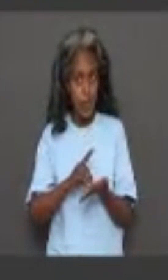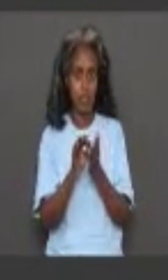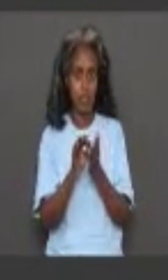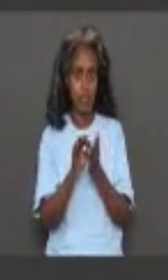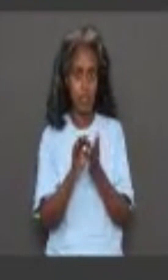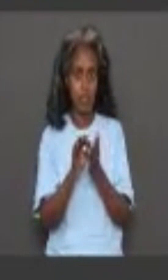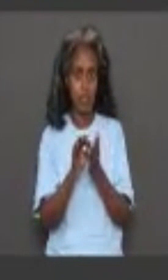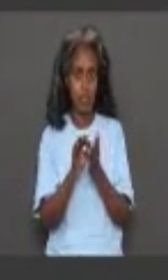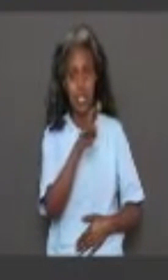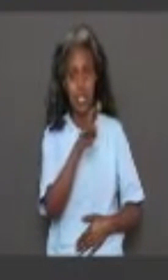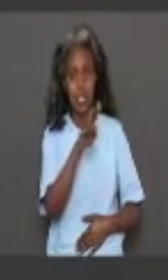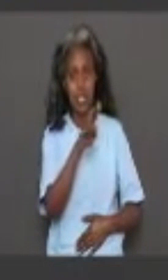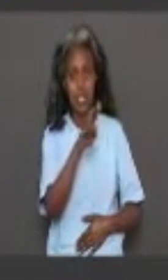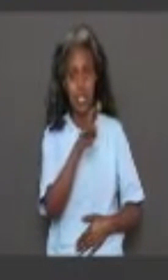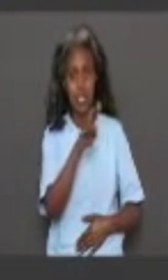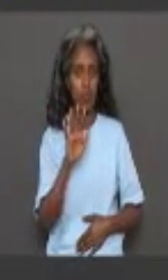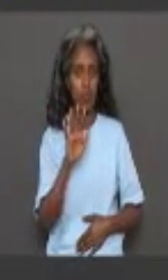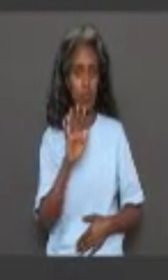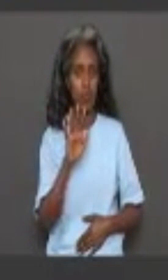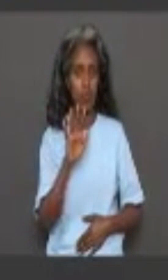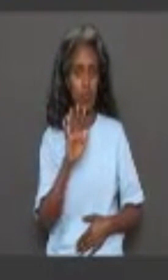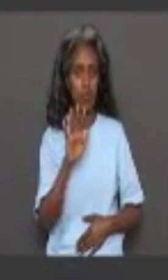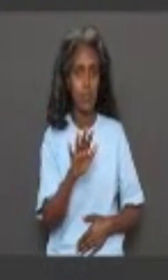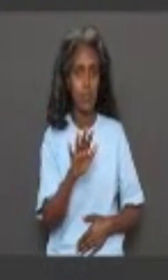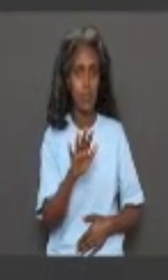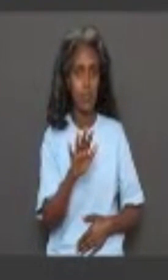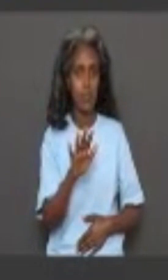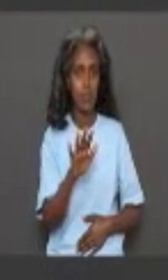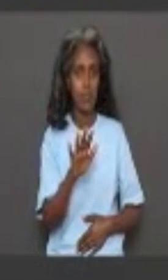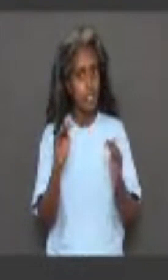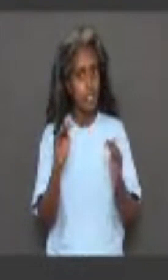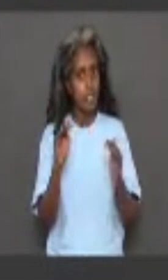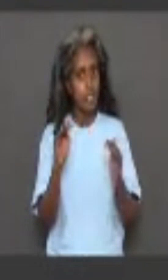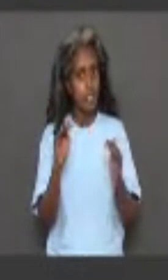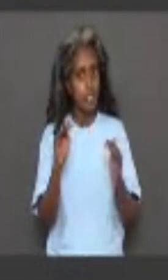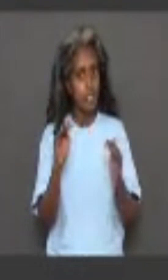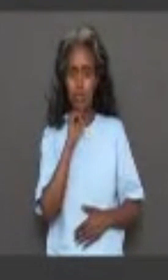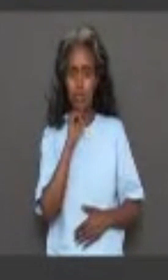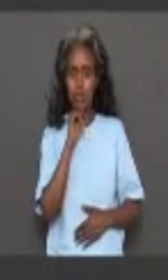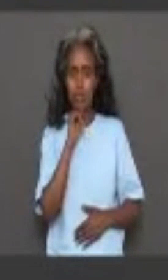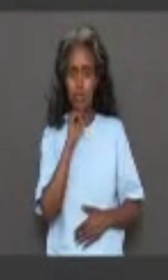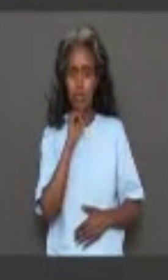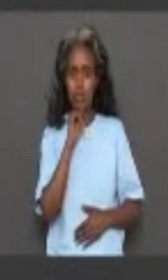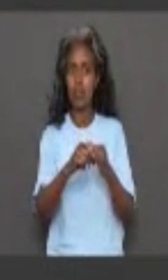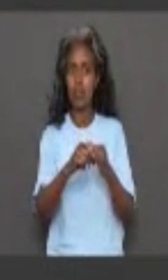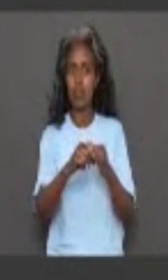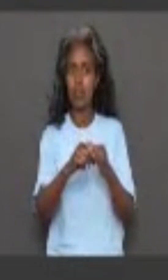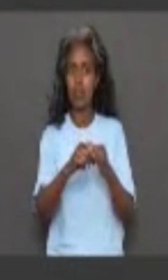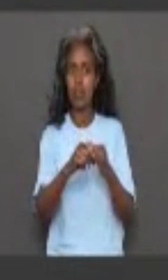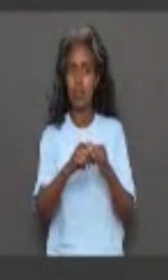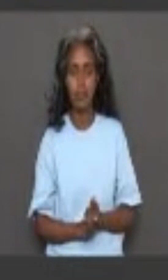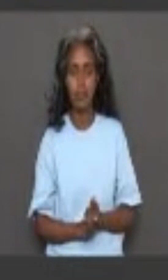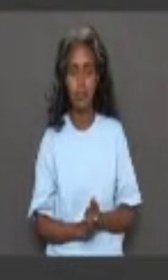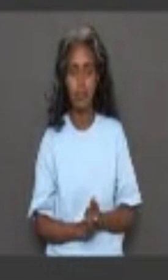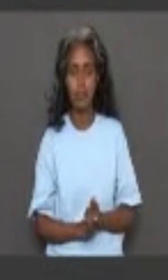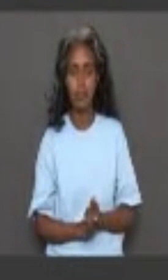square root of 5 does not terminate, so